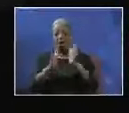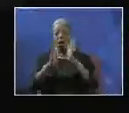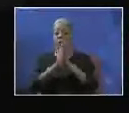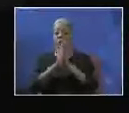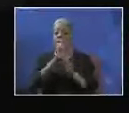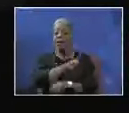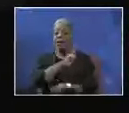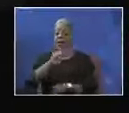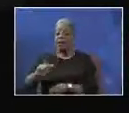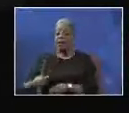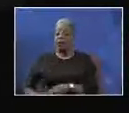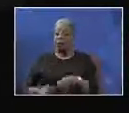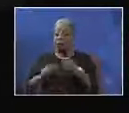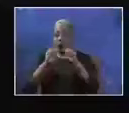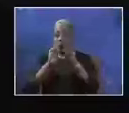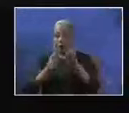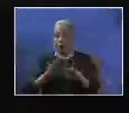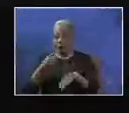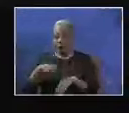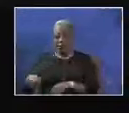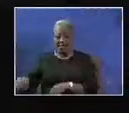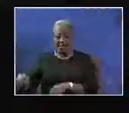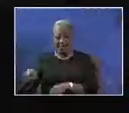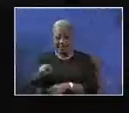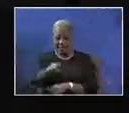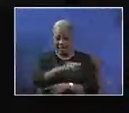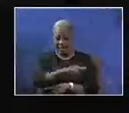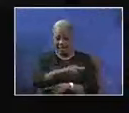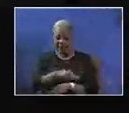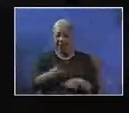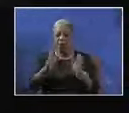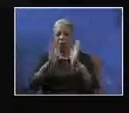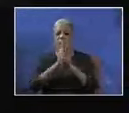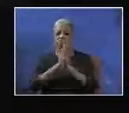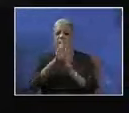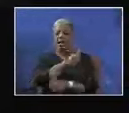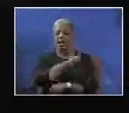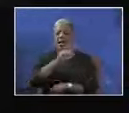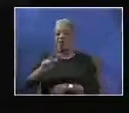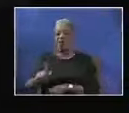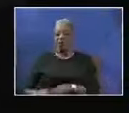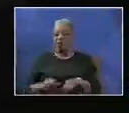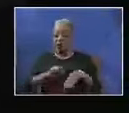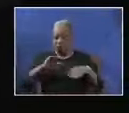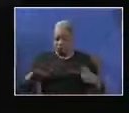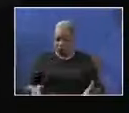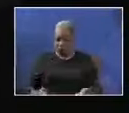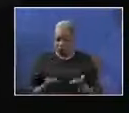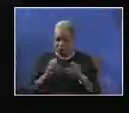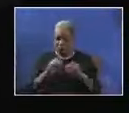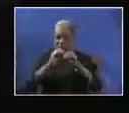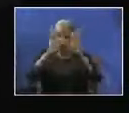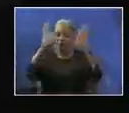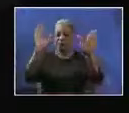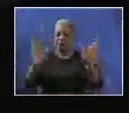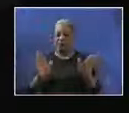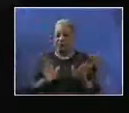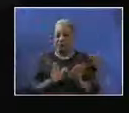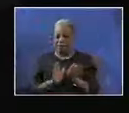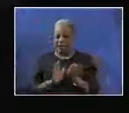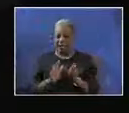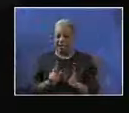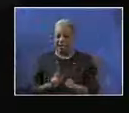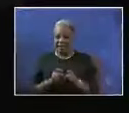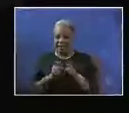his face to shine upon you and be gracious unto you. And may the Lord lift up the light of his countenance upon you and give you peace in Jesus'